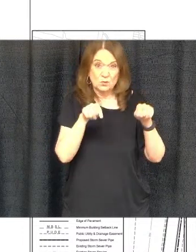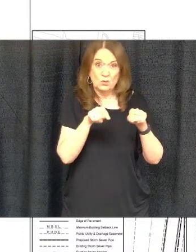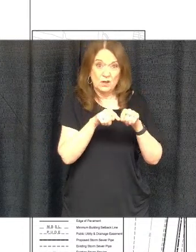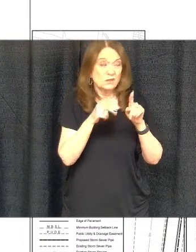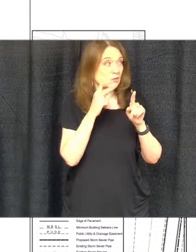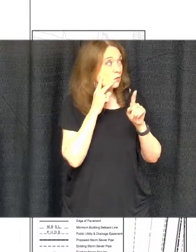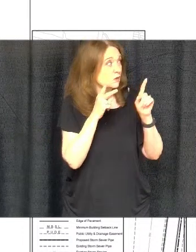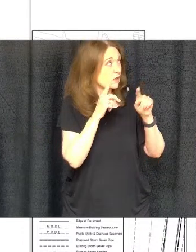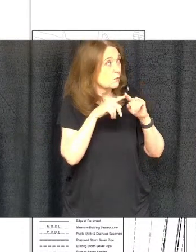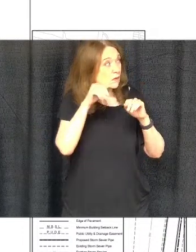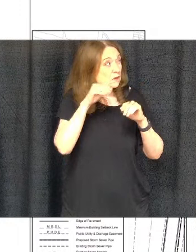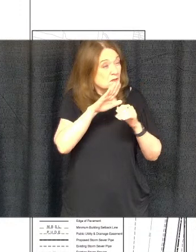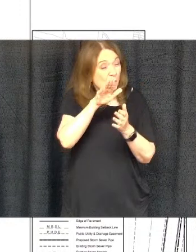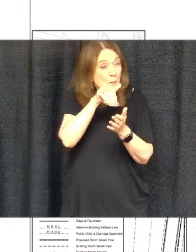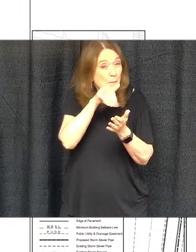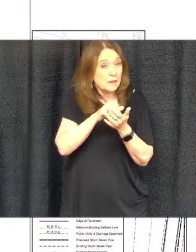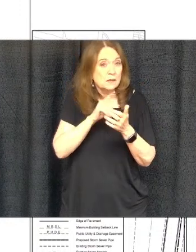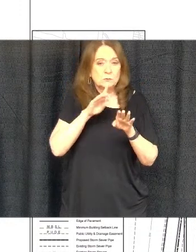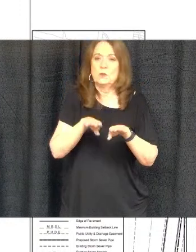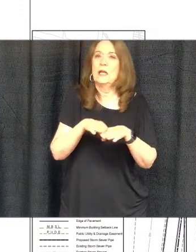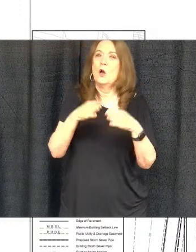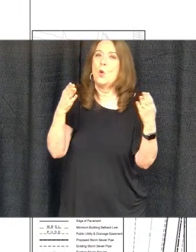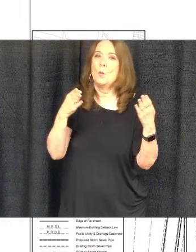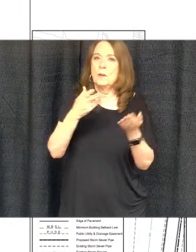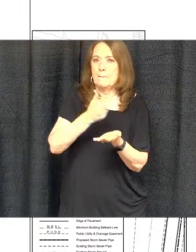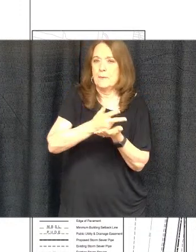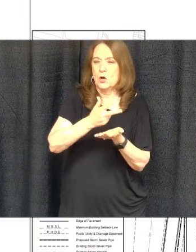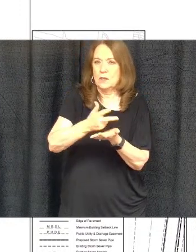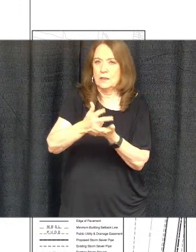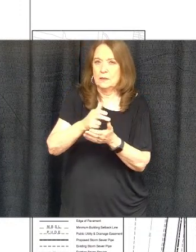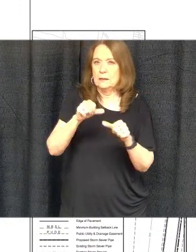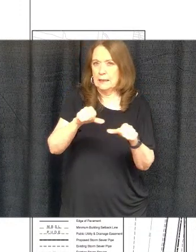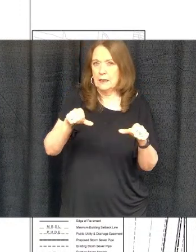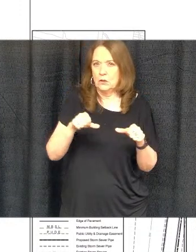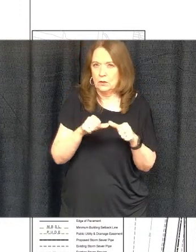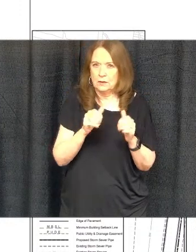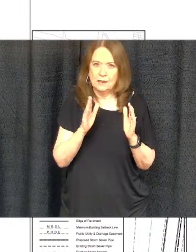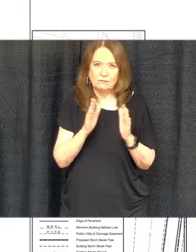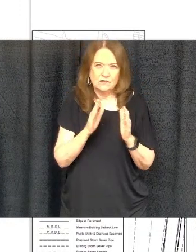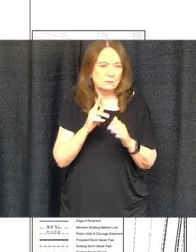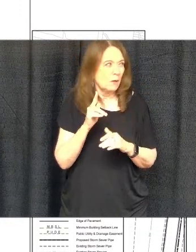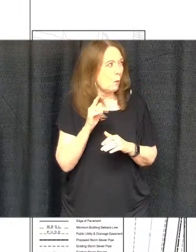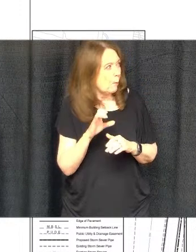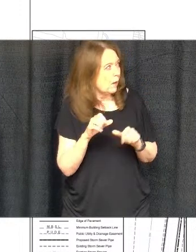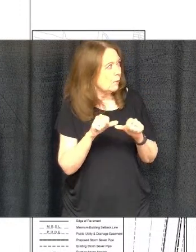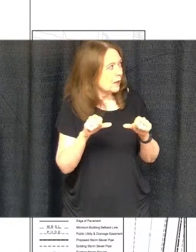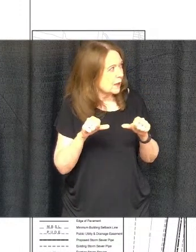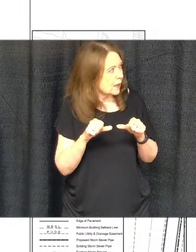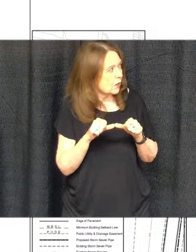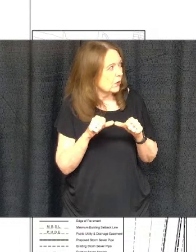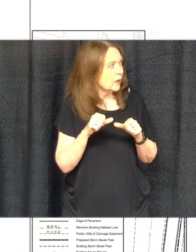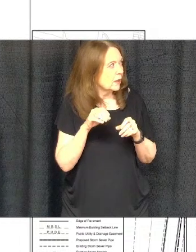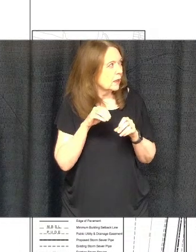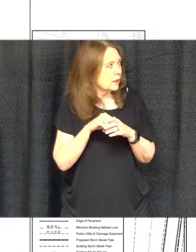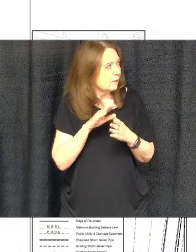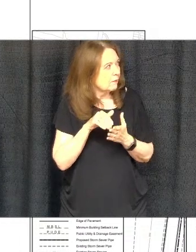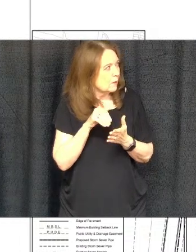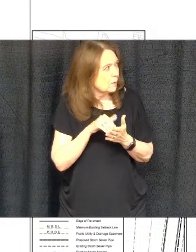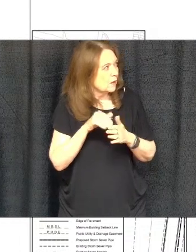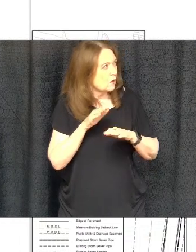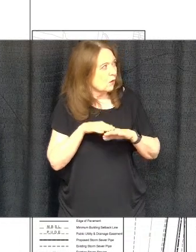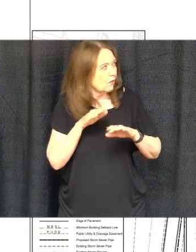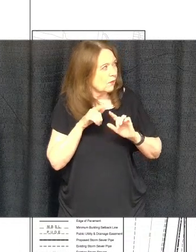the top middle is a open park area, as is a small public area along the building in the middle to the